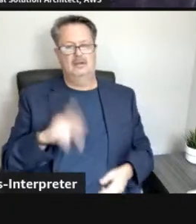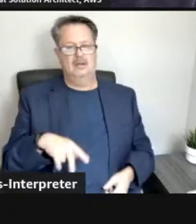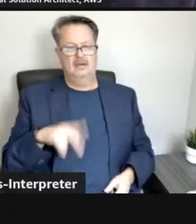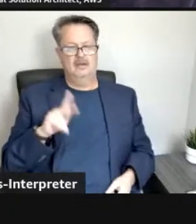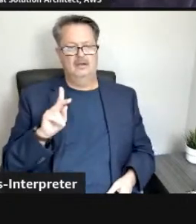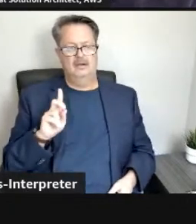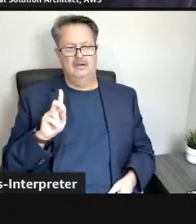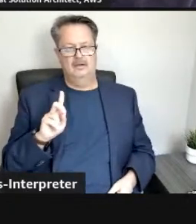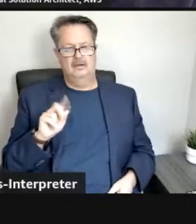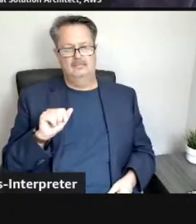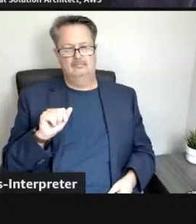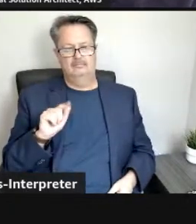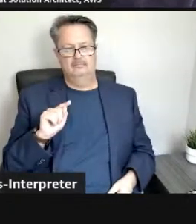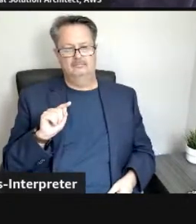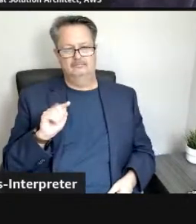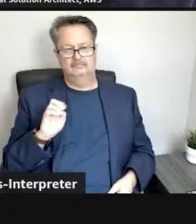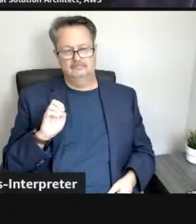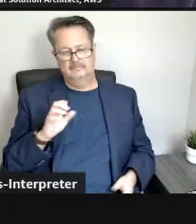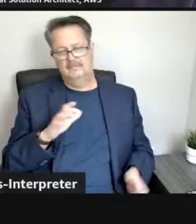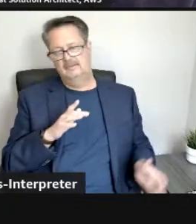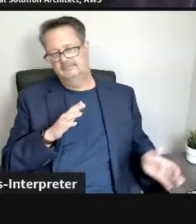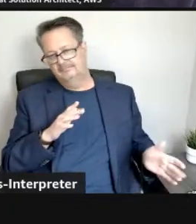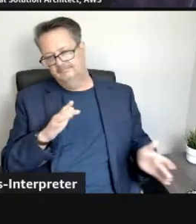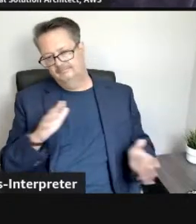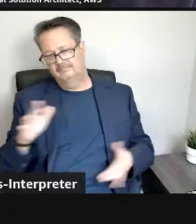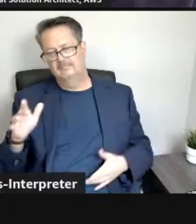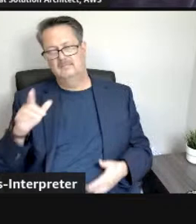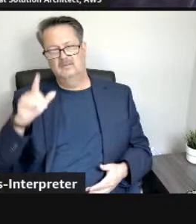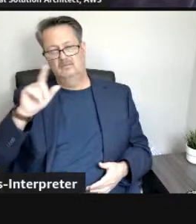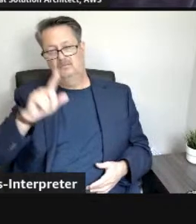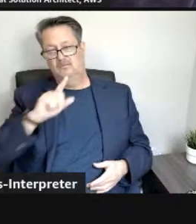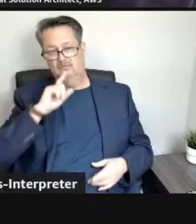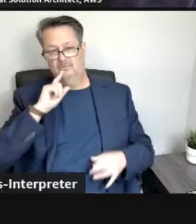collector itself and so on. So that becomes really, or